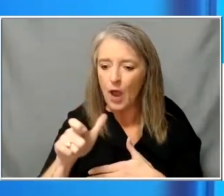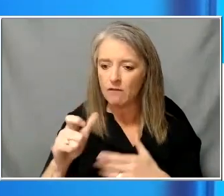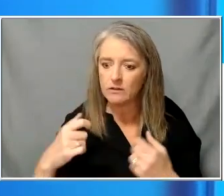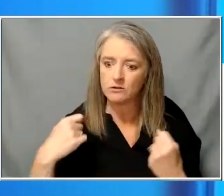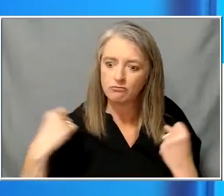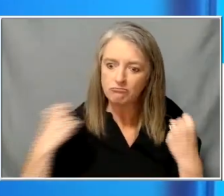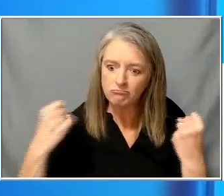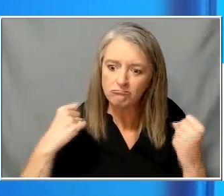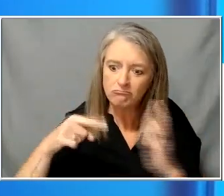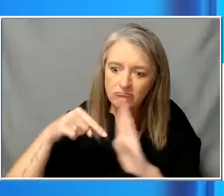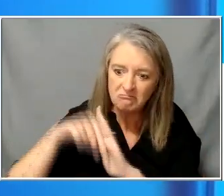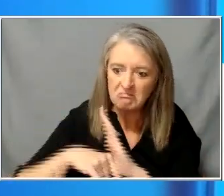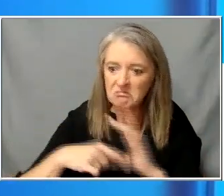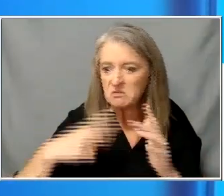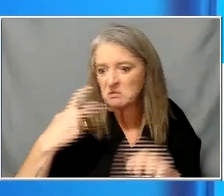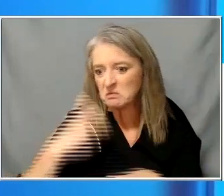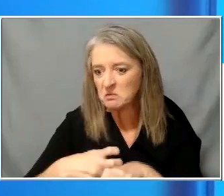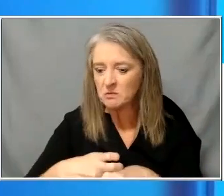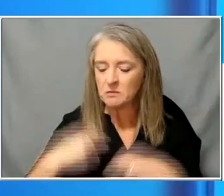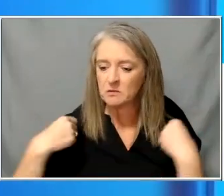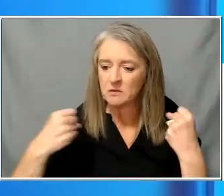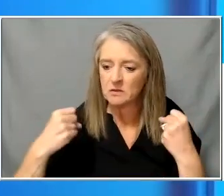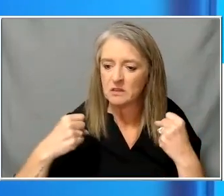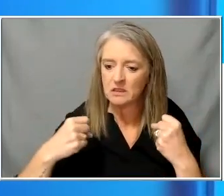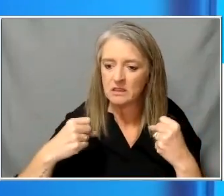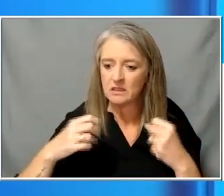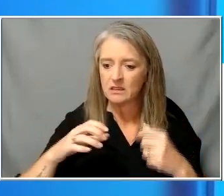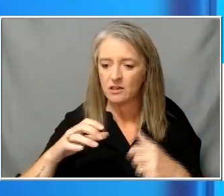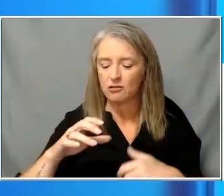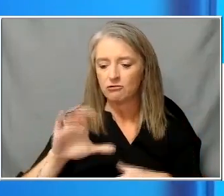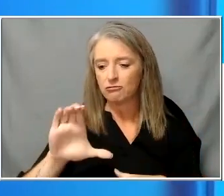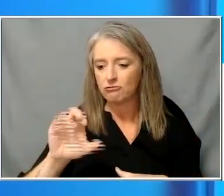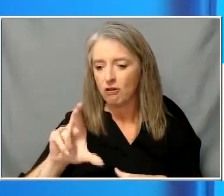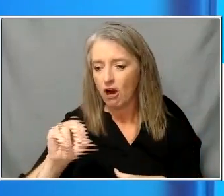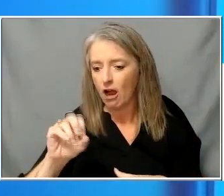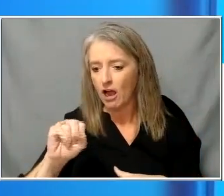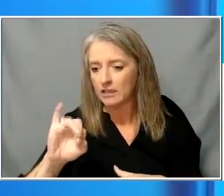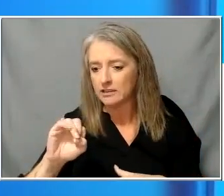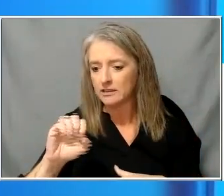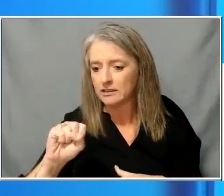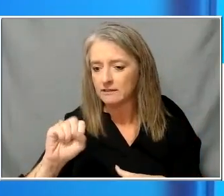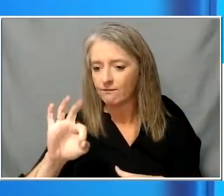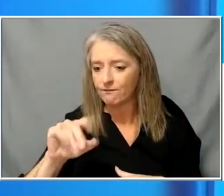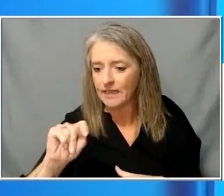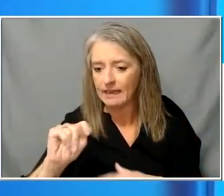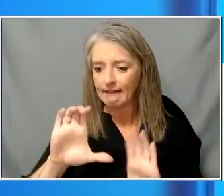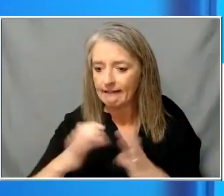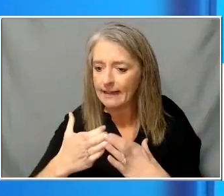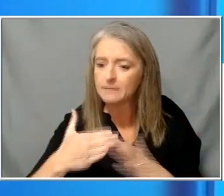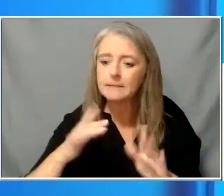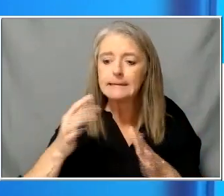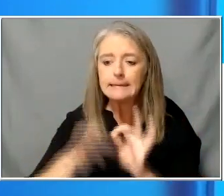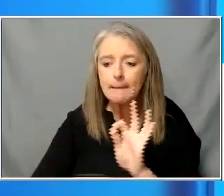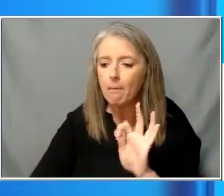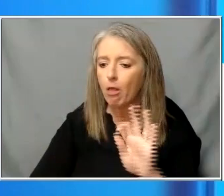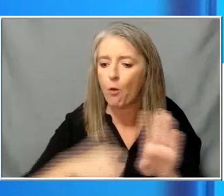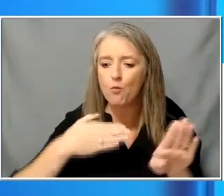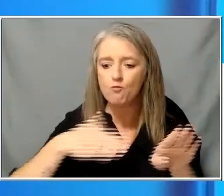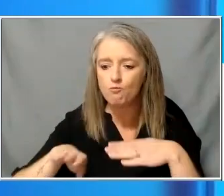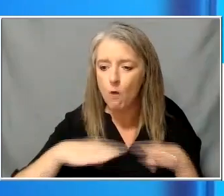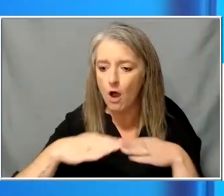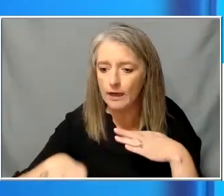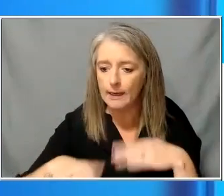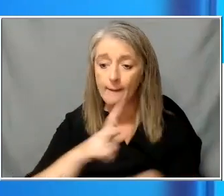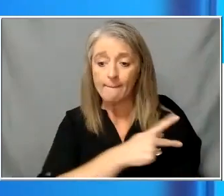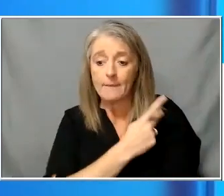intense exercise. You don't have to be doing a CrossFit class or something like that. It can be just something as simple as walking. Patients who